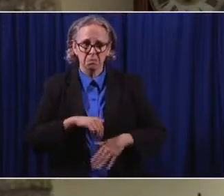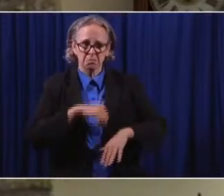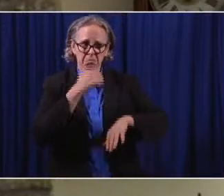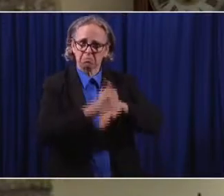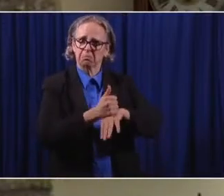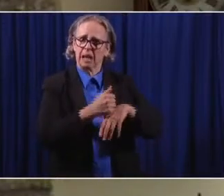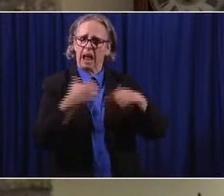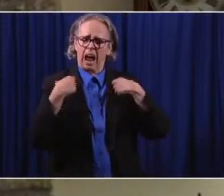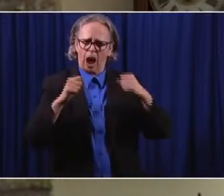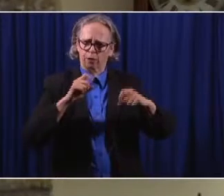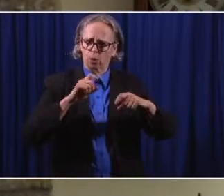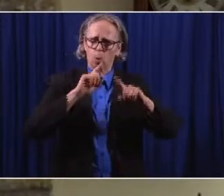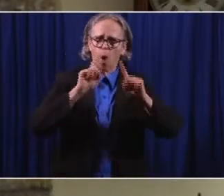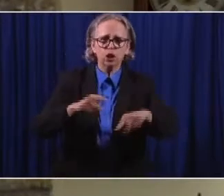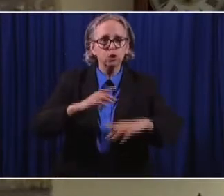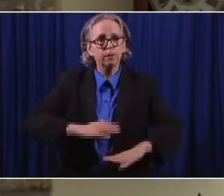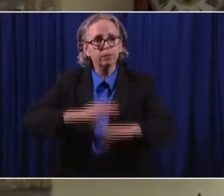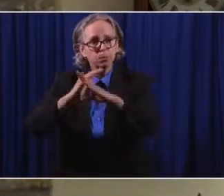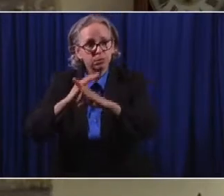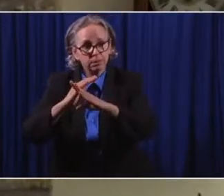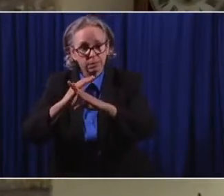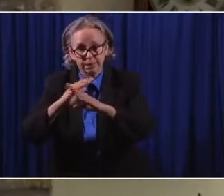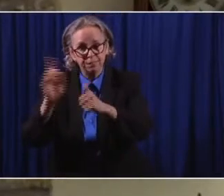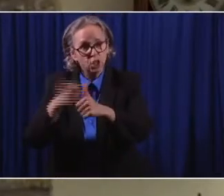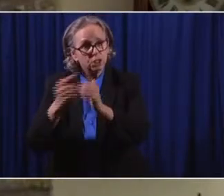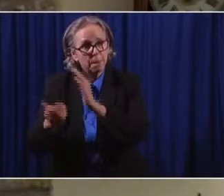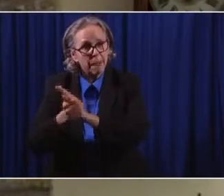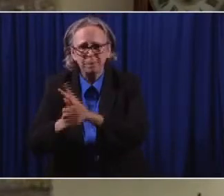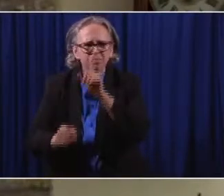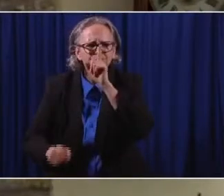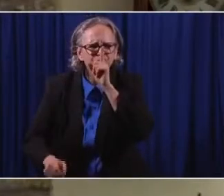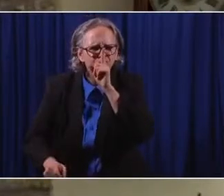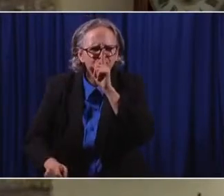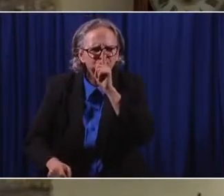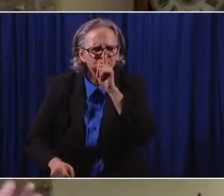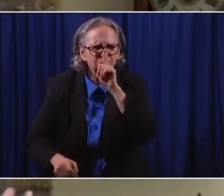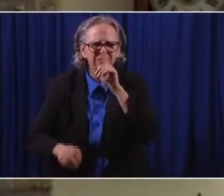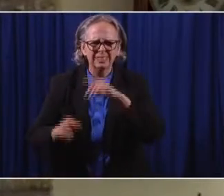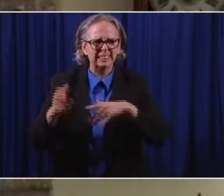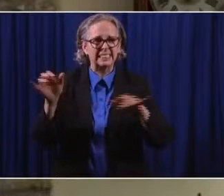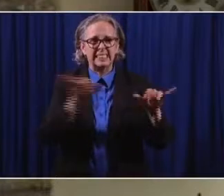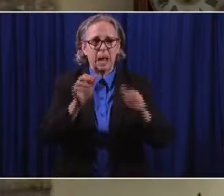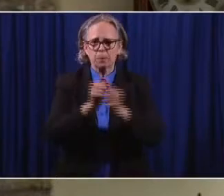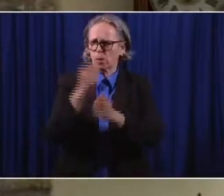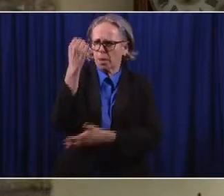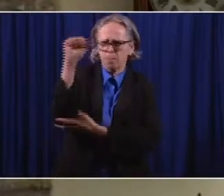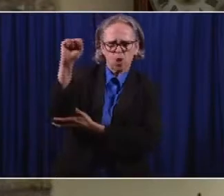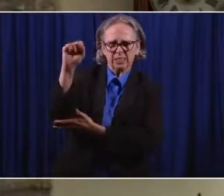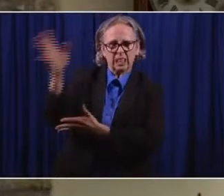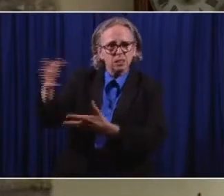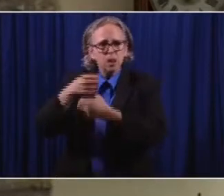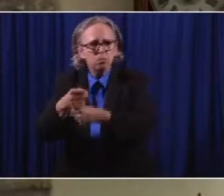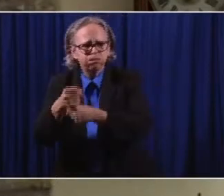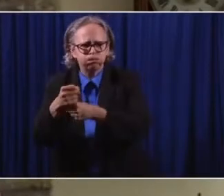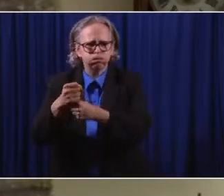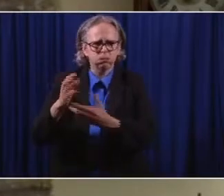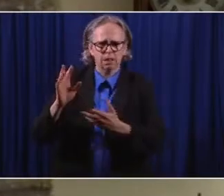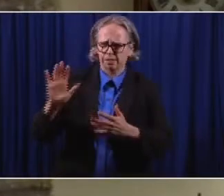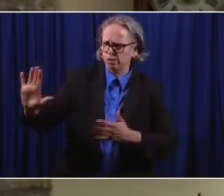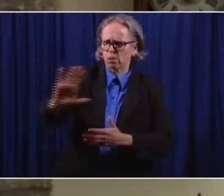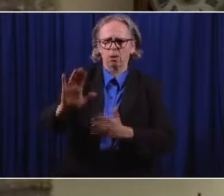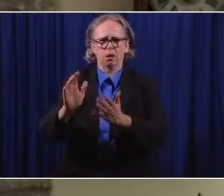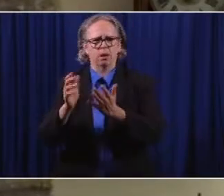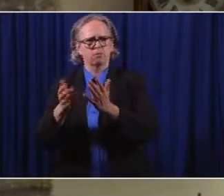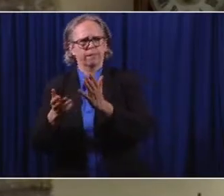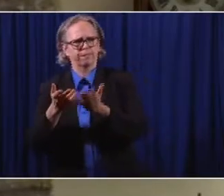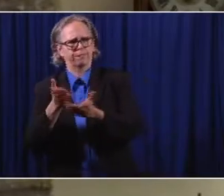rights. We said the same thing to demonstrators, demonstrators on anything, demonstrators who demonstrated against the health director,